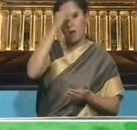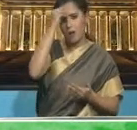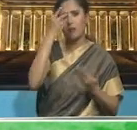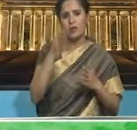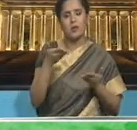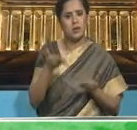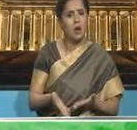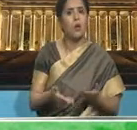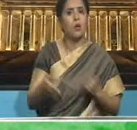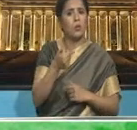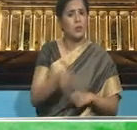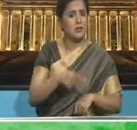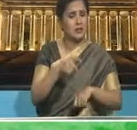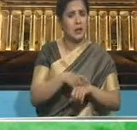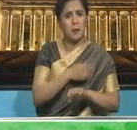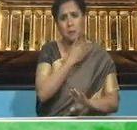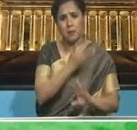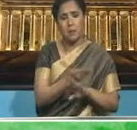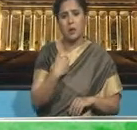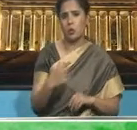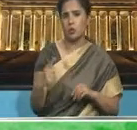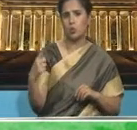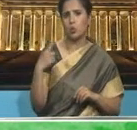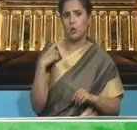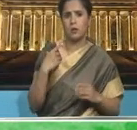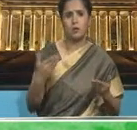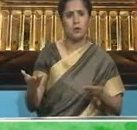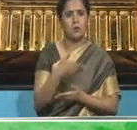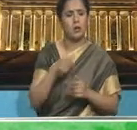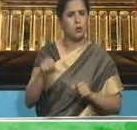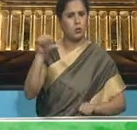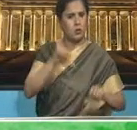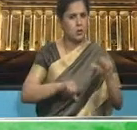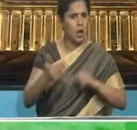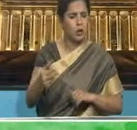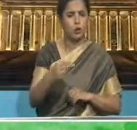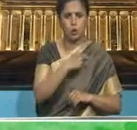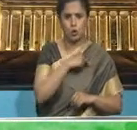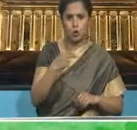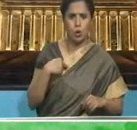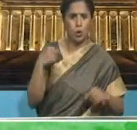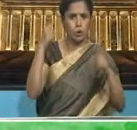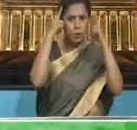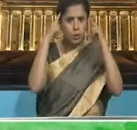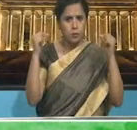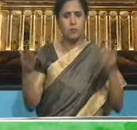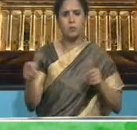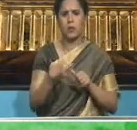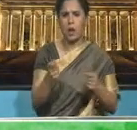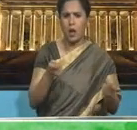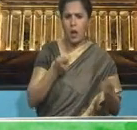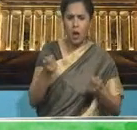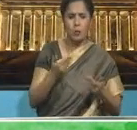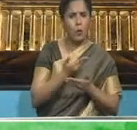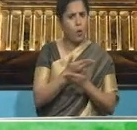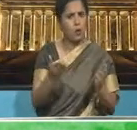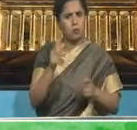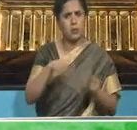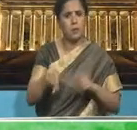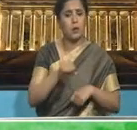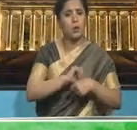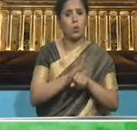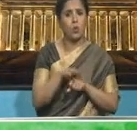in this period that our leadership, our scientists and doctors, our administrators and